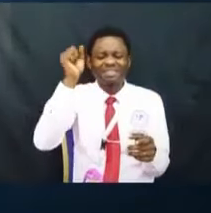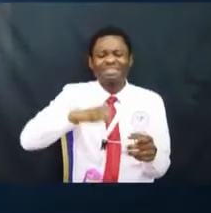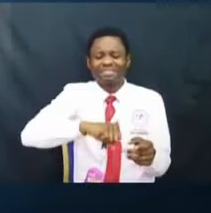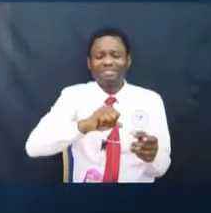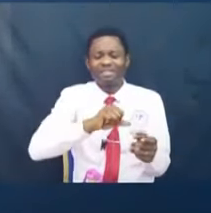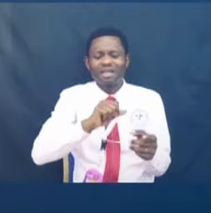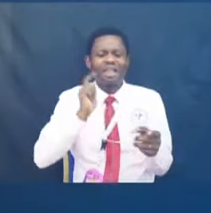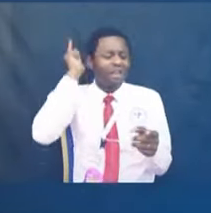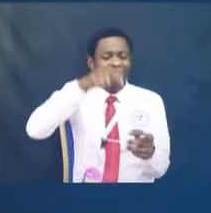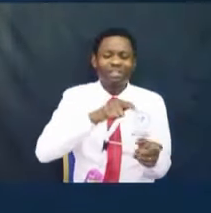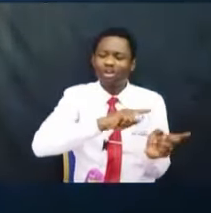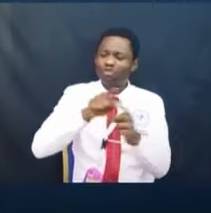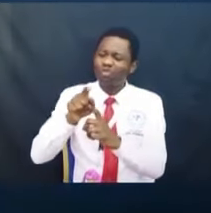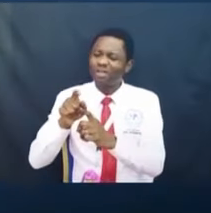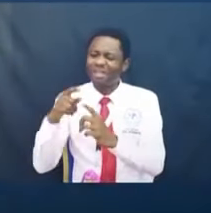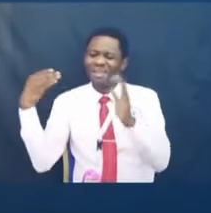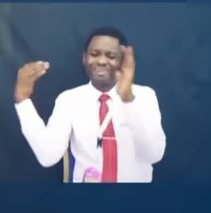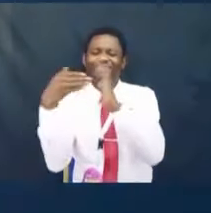practices, I don't expect you.